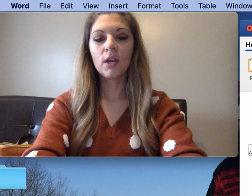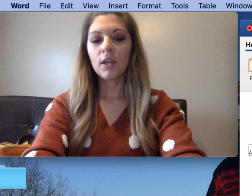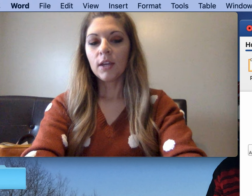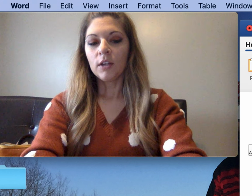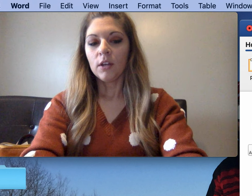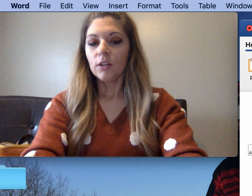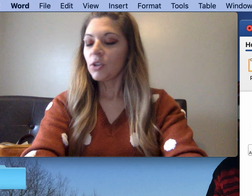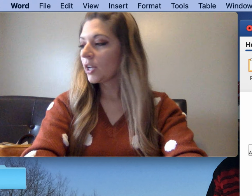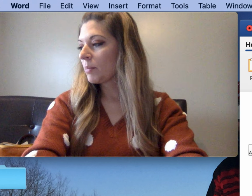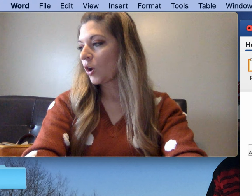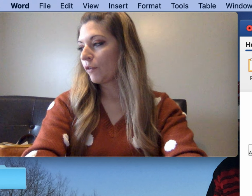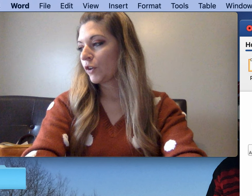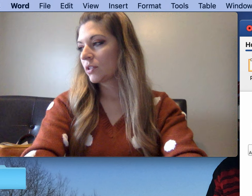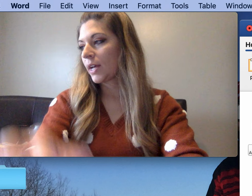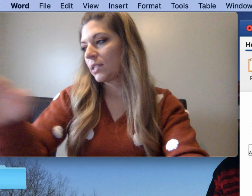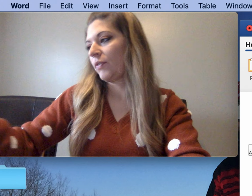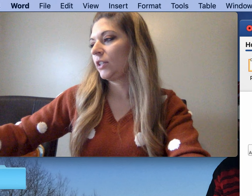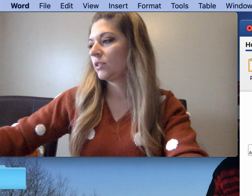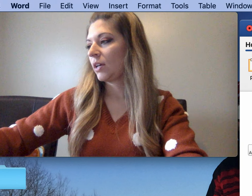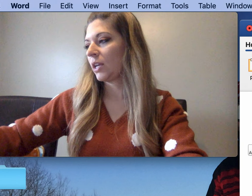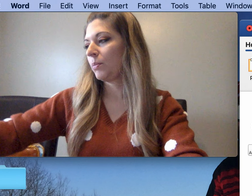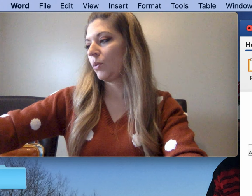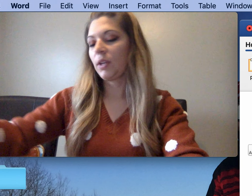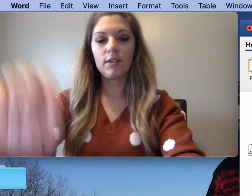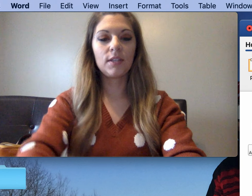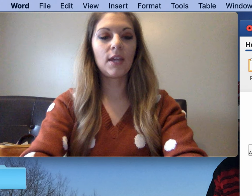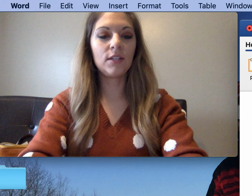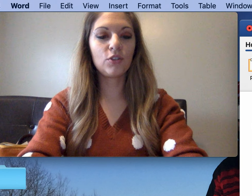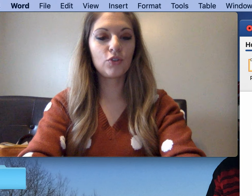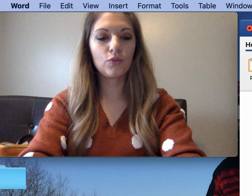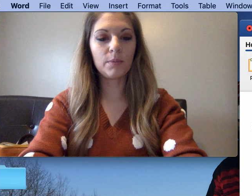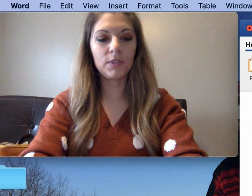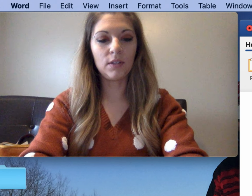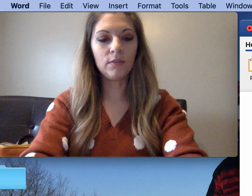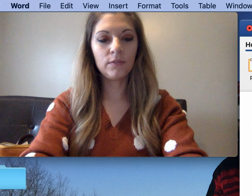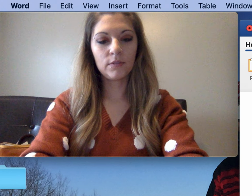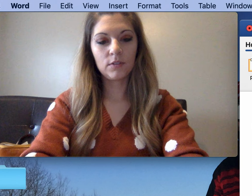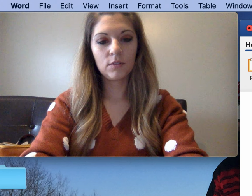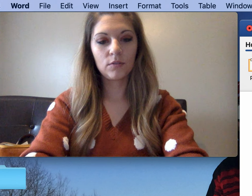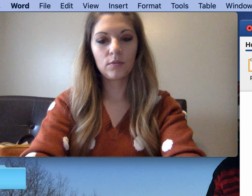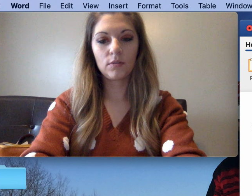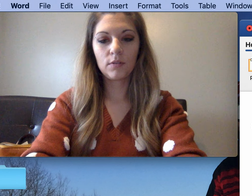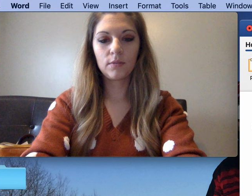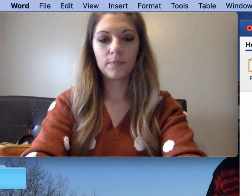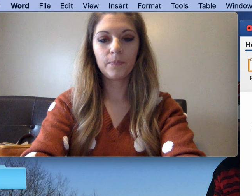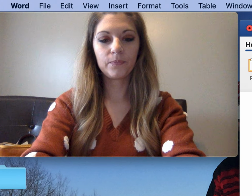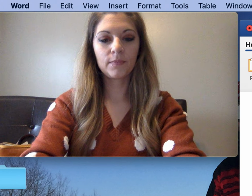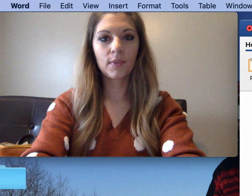So talking about our first classifier type is a descriptive